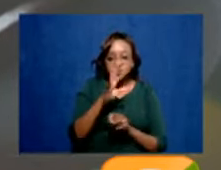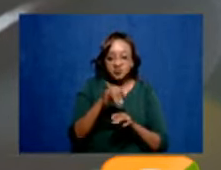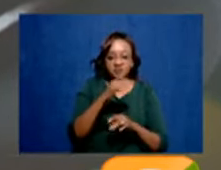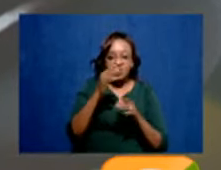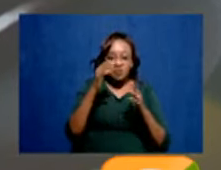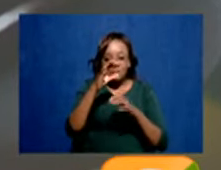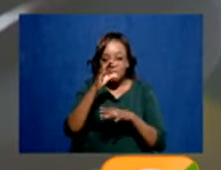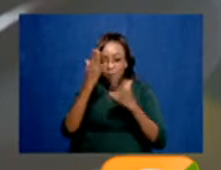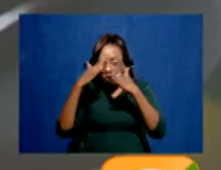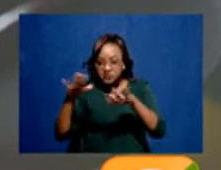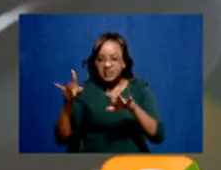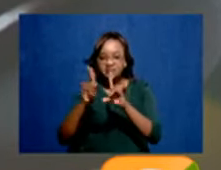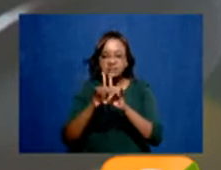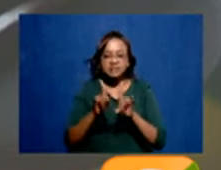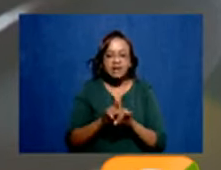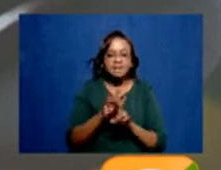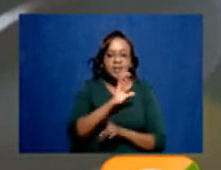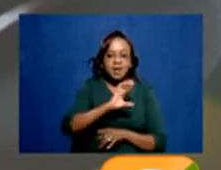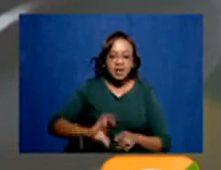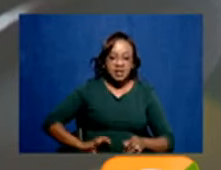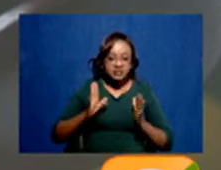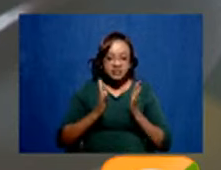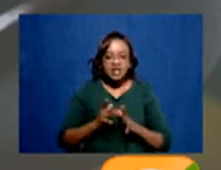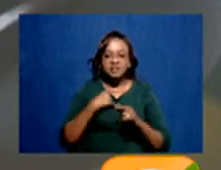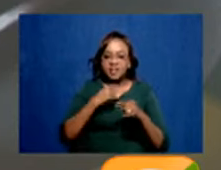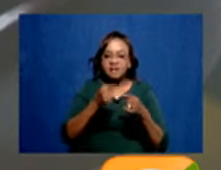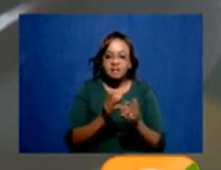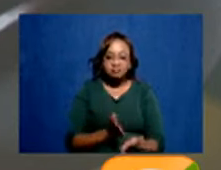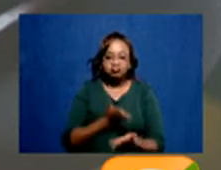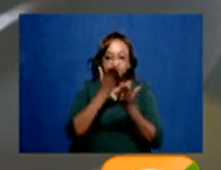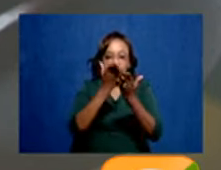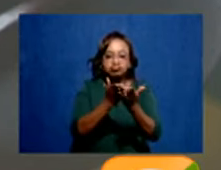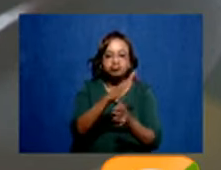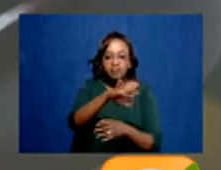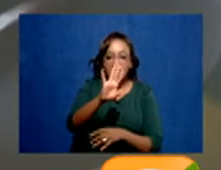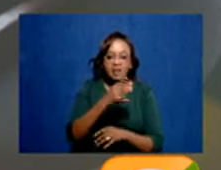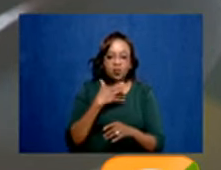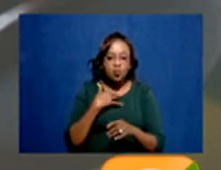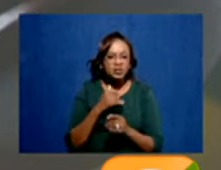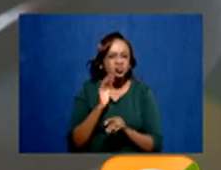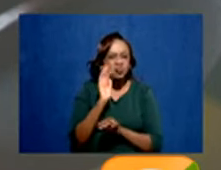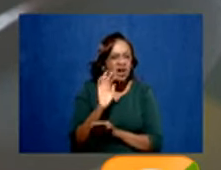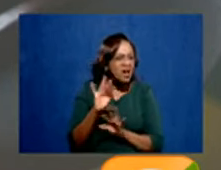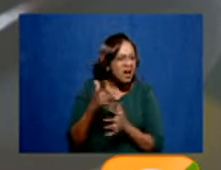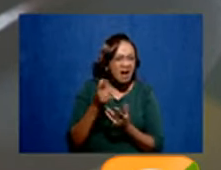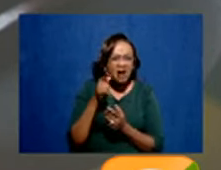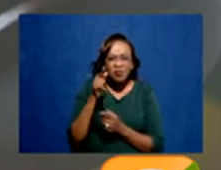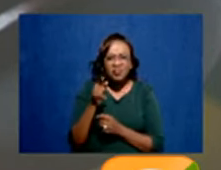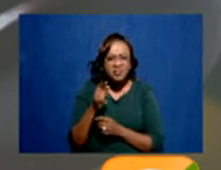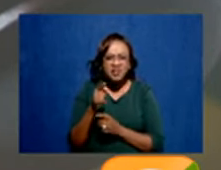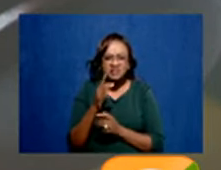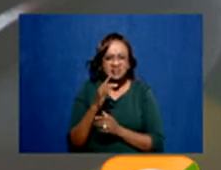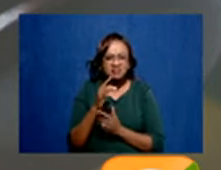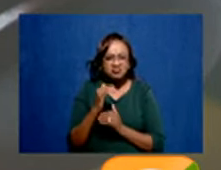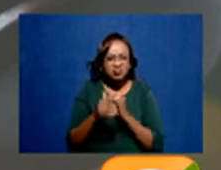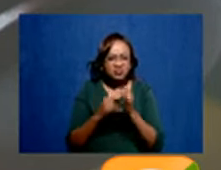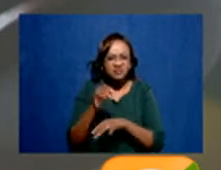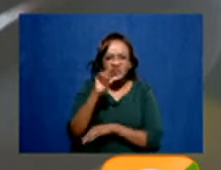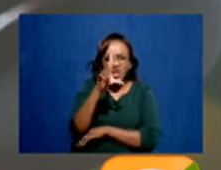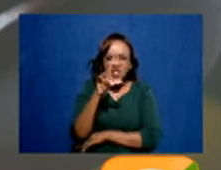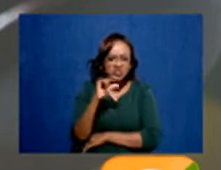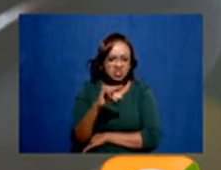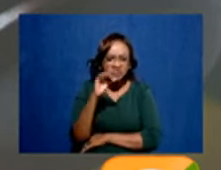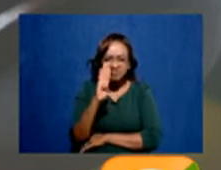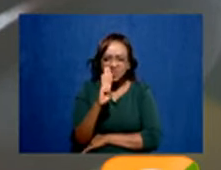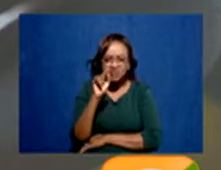and Muslim faith have presented a petition in Parliament pushing for an immediate inquiry into what they term as the proliferation of